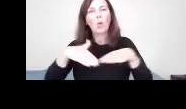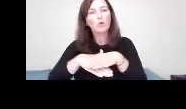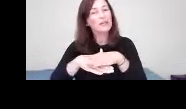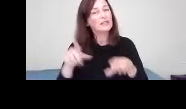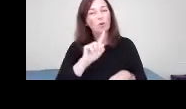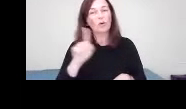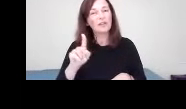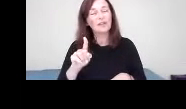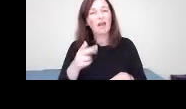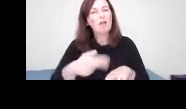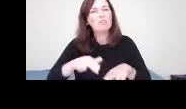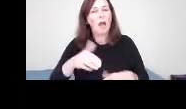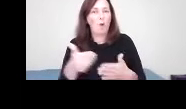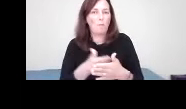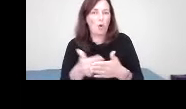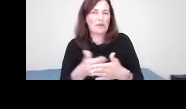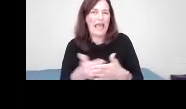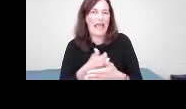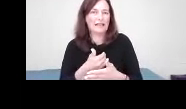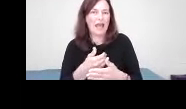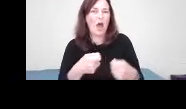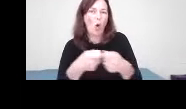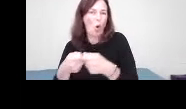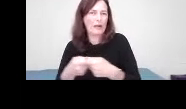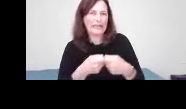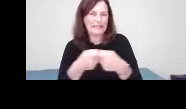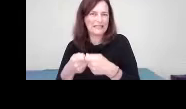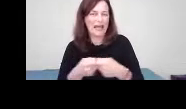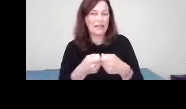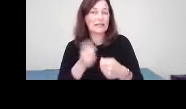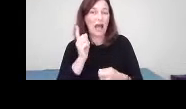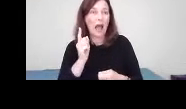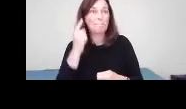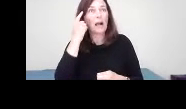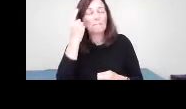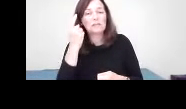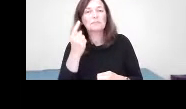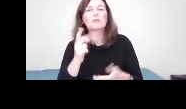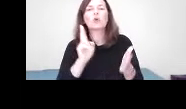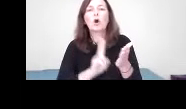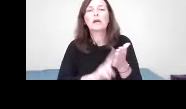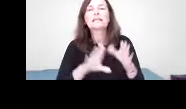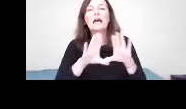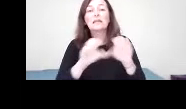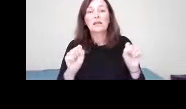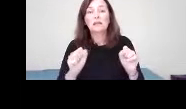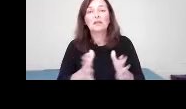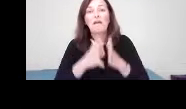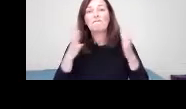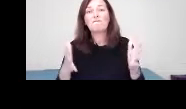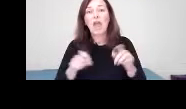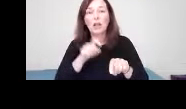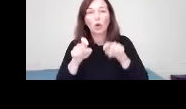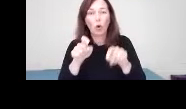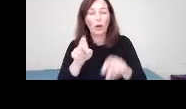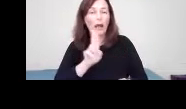they are really taking the very, very big step to really think a little bit differently, that how exactly we should